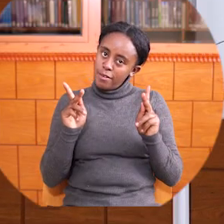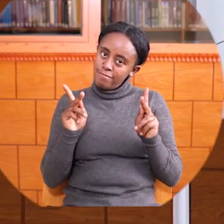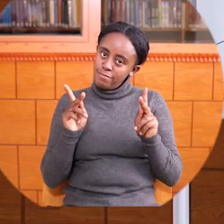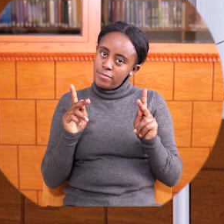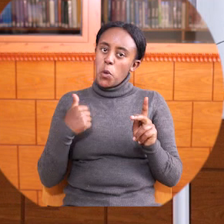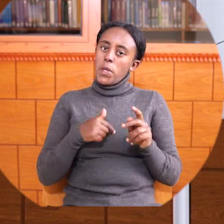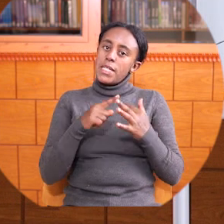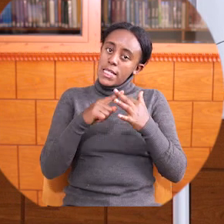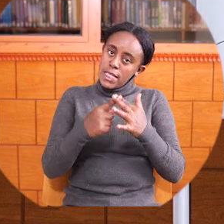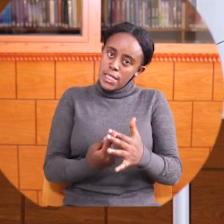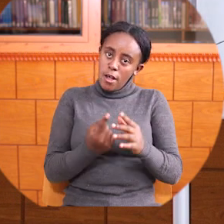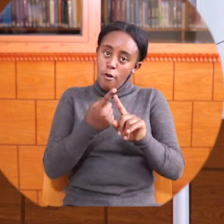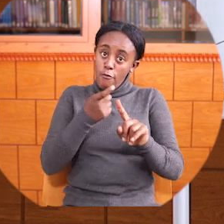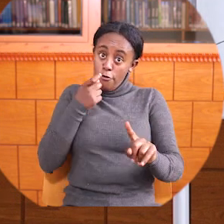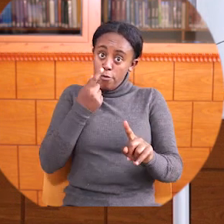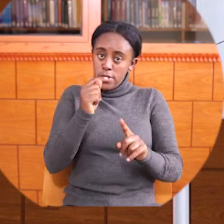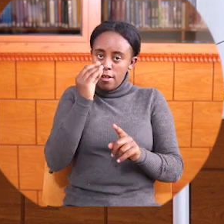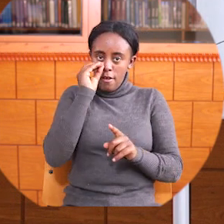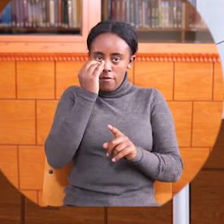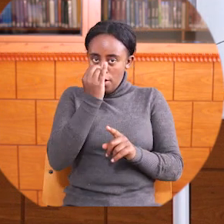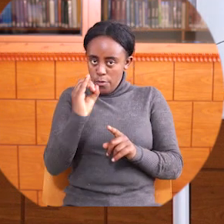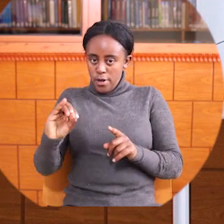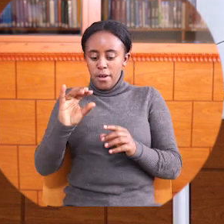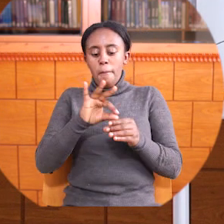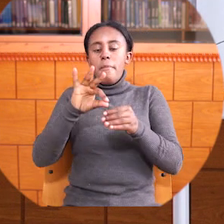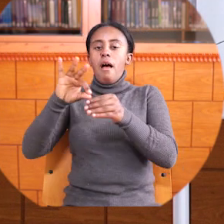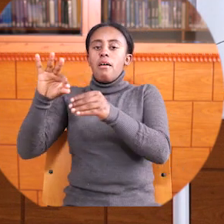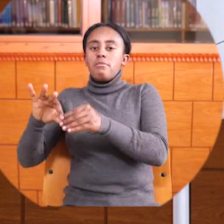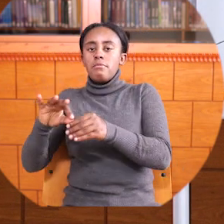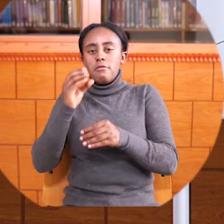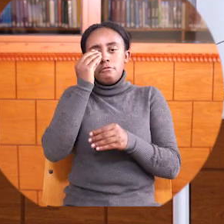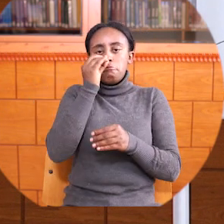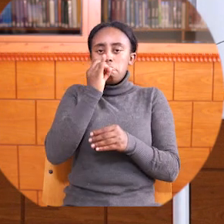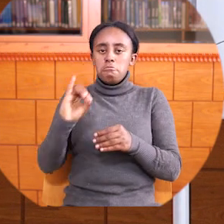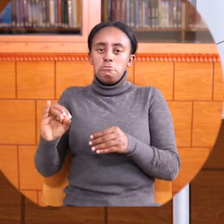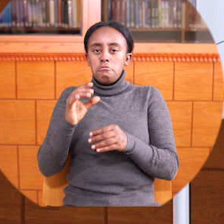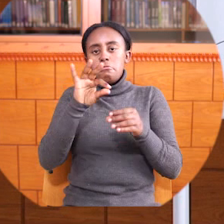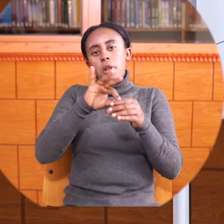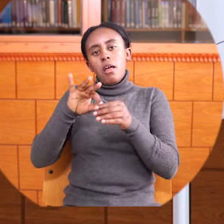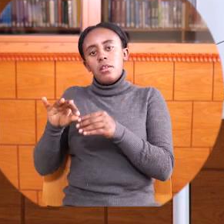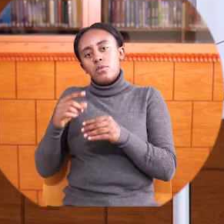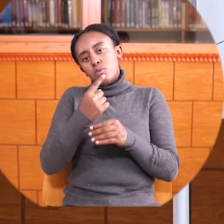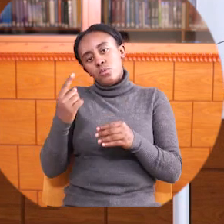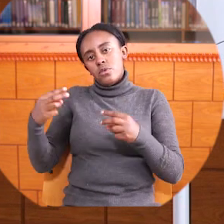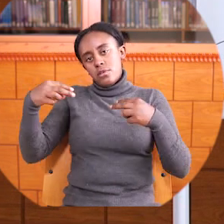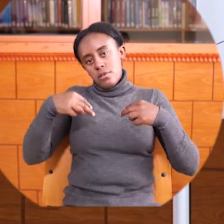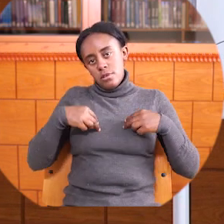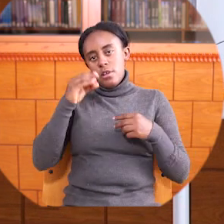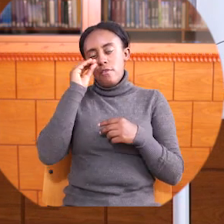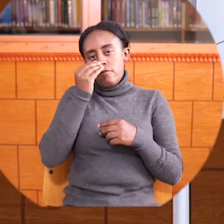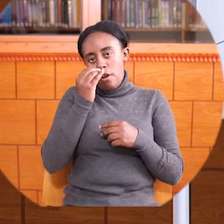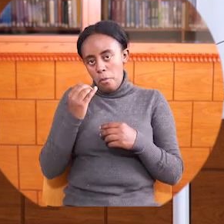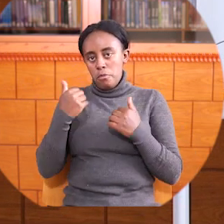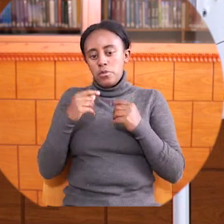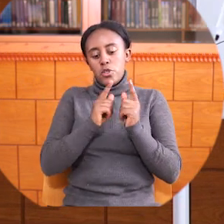We start from the flowering plant. Flowering plants are a plant those have a flower as their